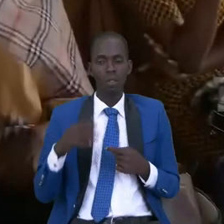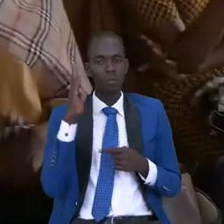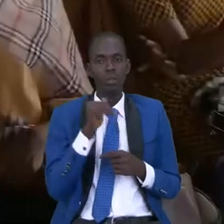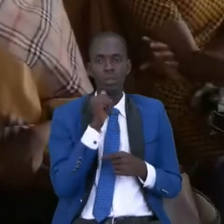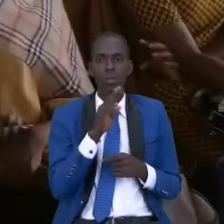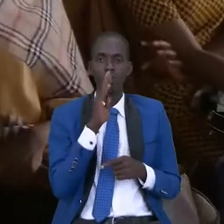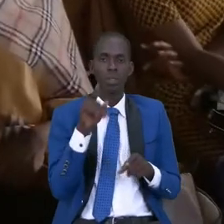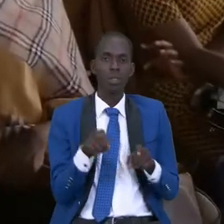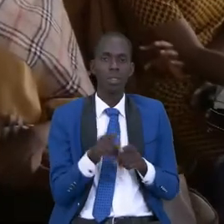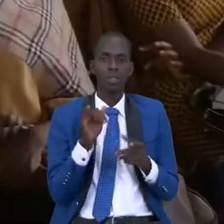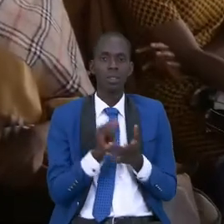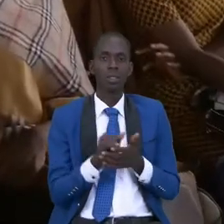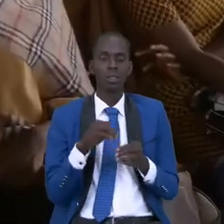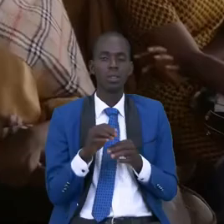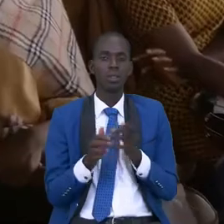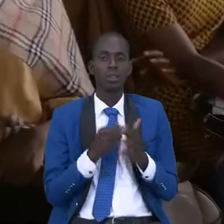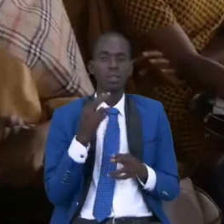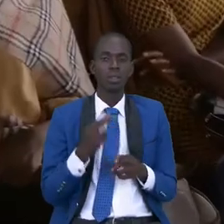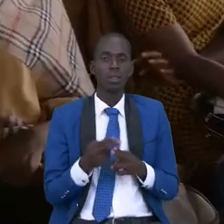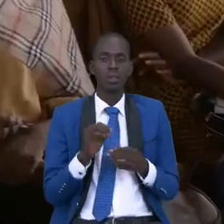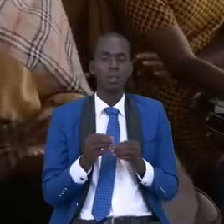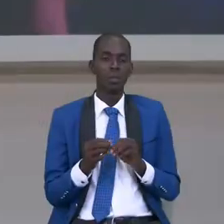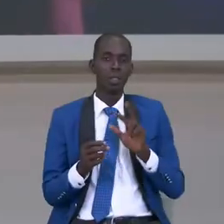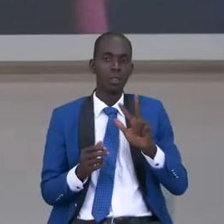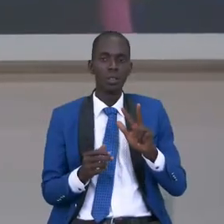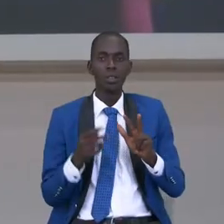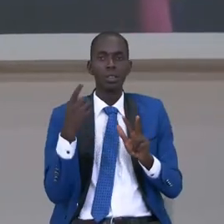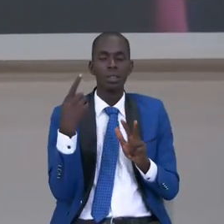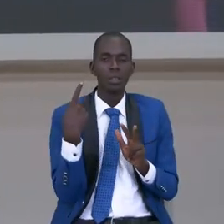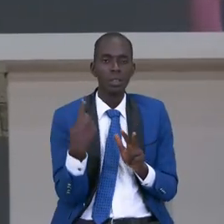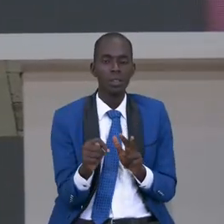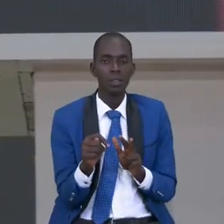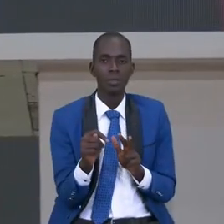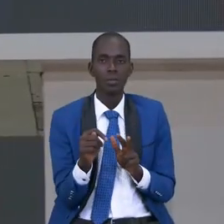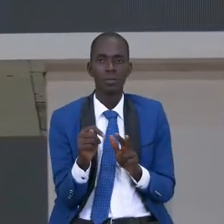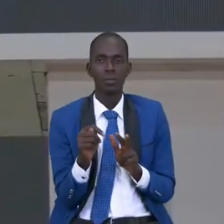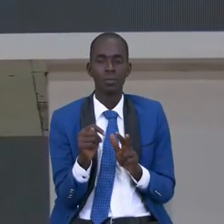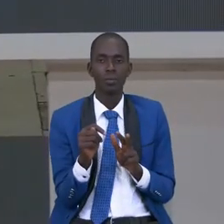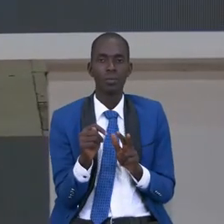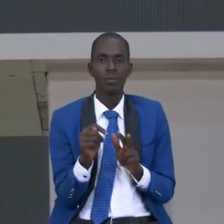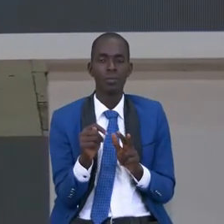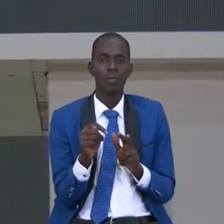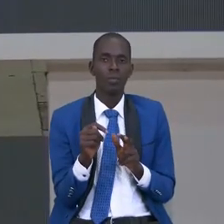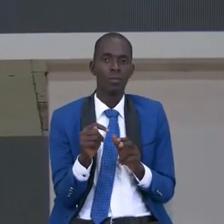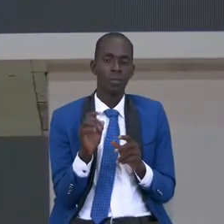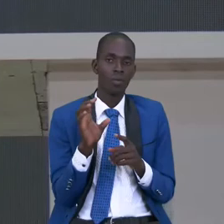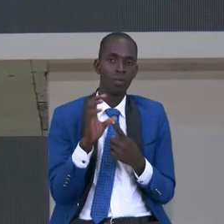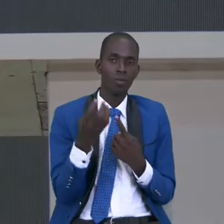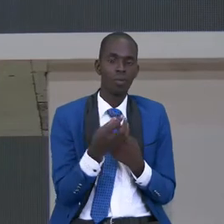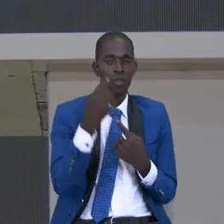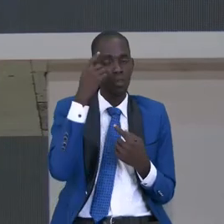We're looking at number three there. Number three there is the grievous condemnation for